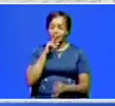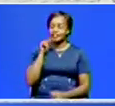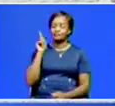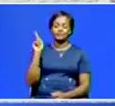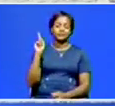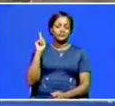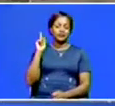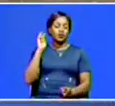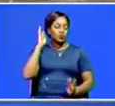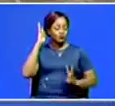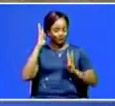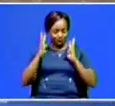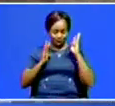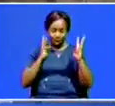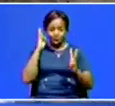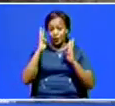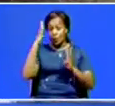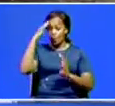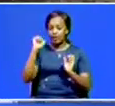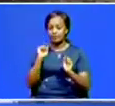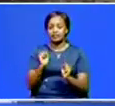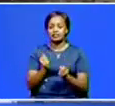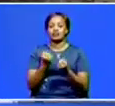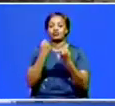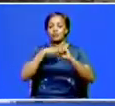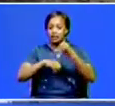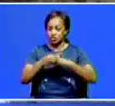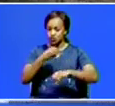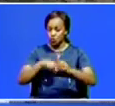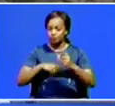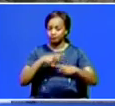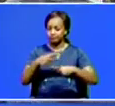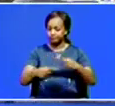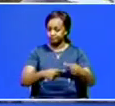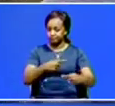painstakingly slow pace the rescue operation has taken. We have not